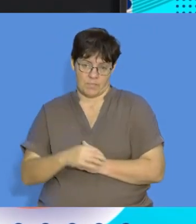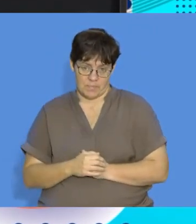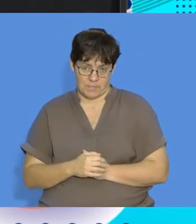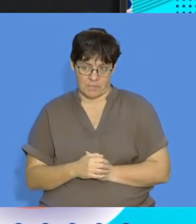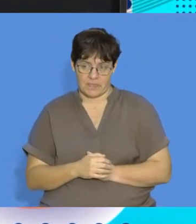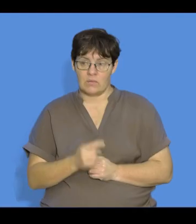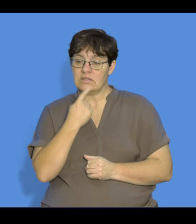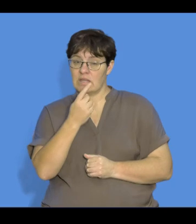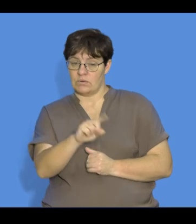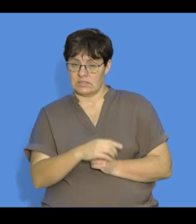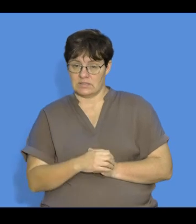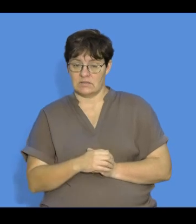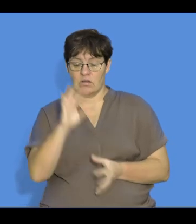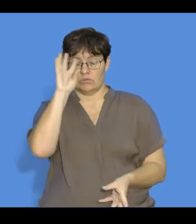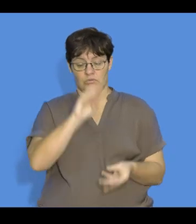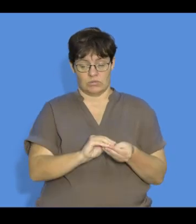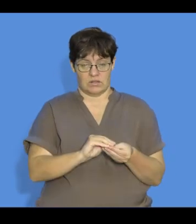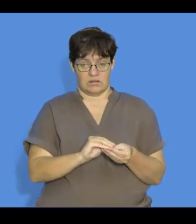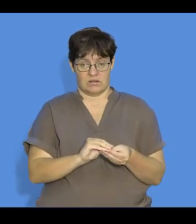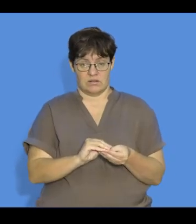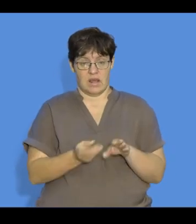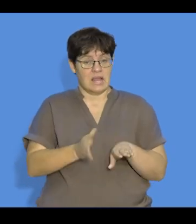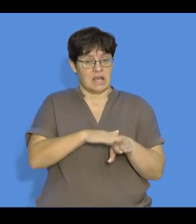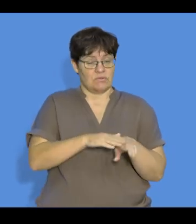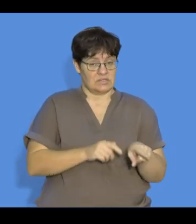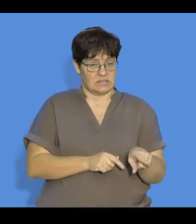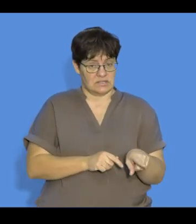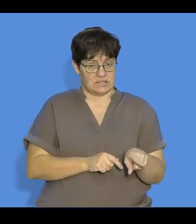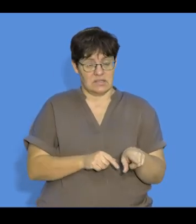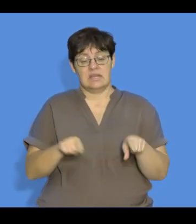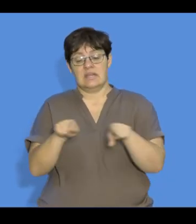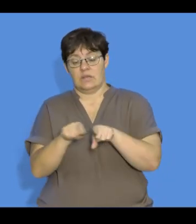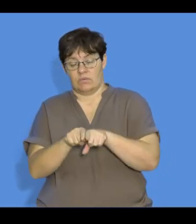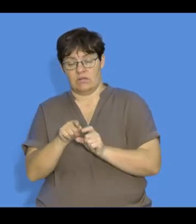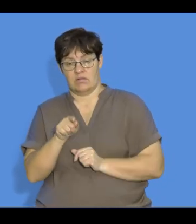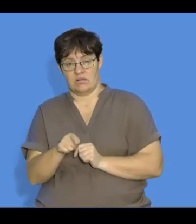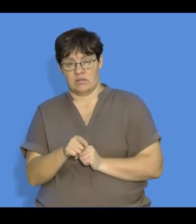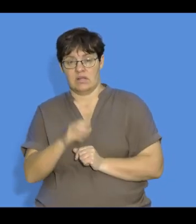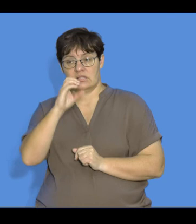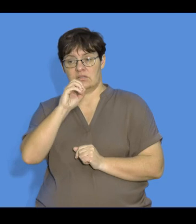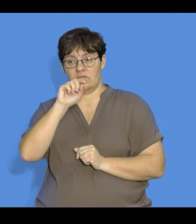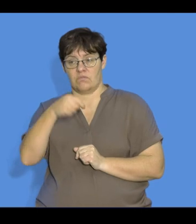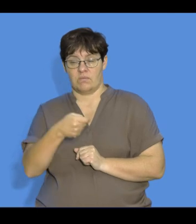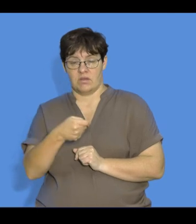Right. Now, we are saying that total current in the circuit is equals to